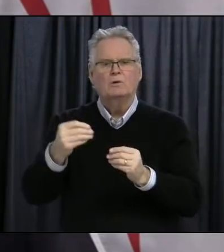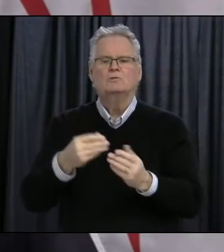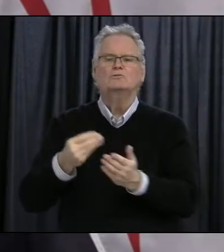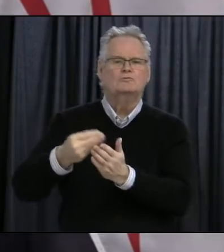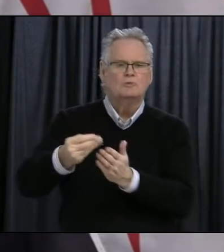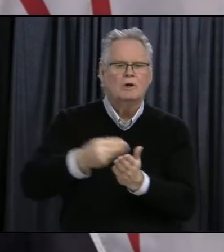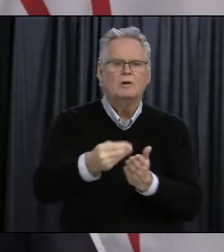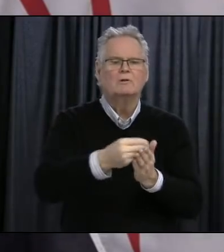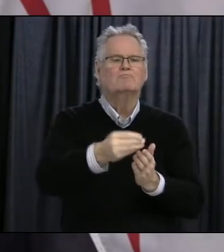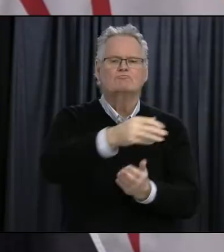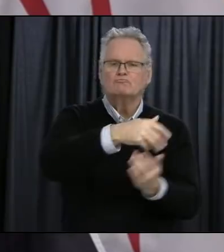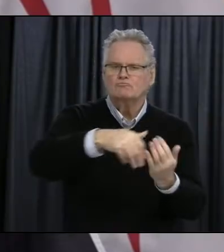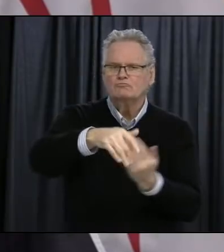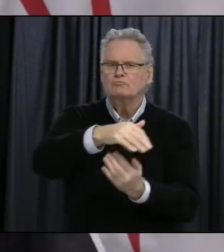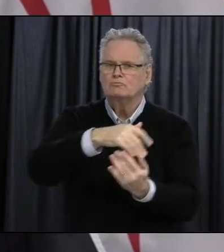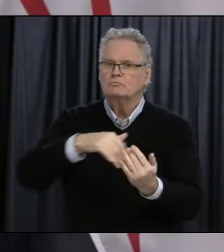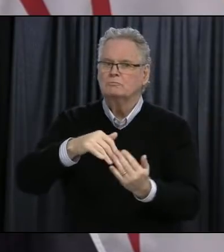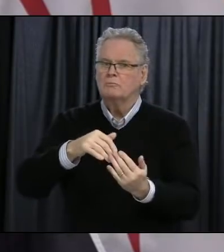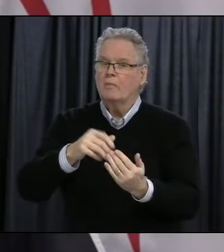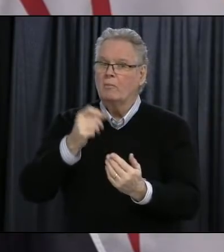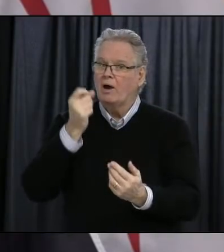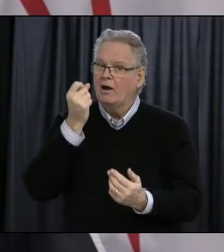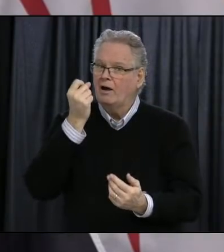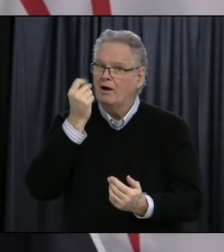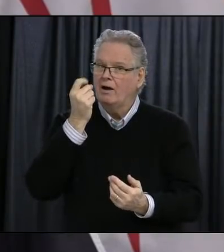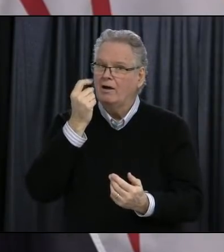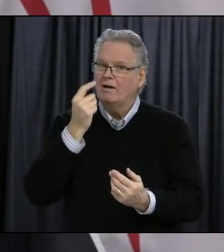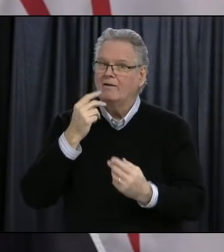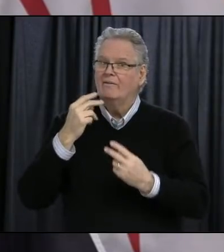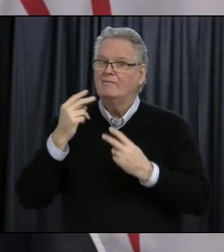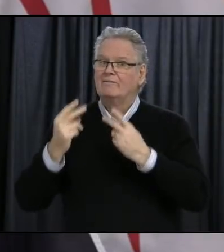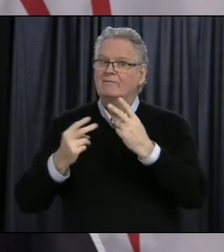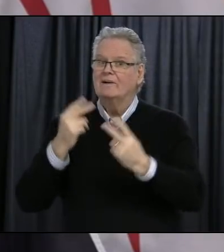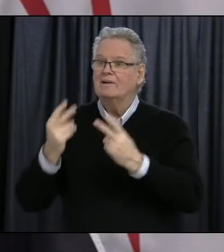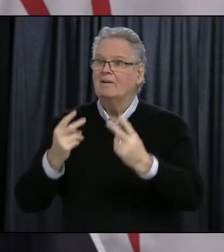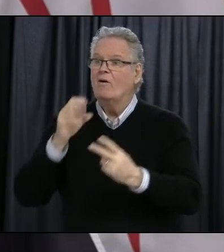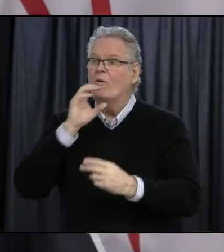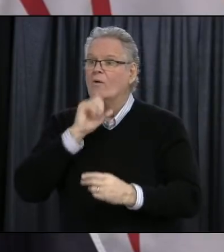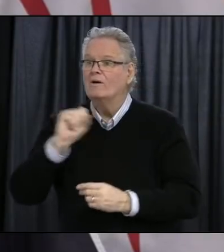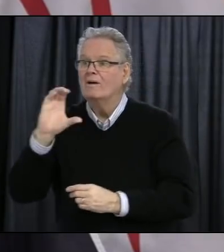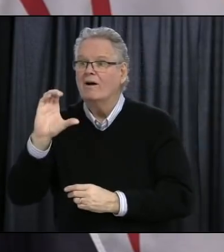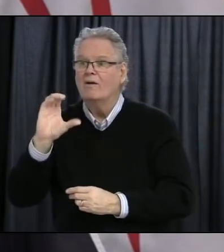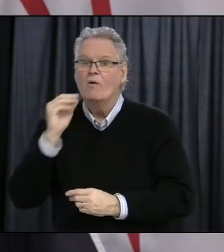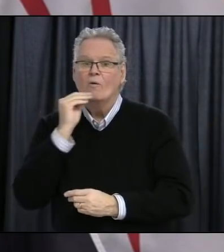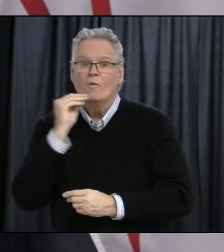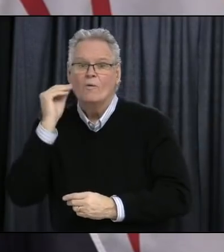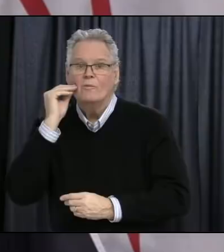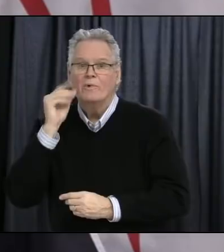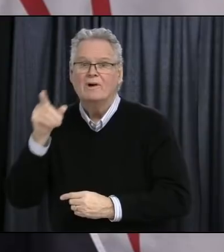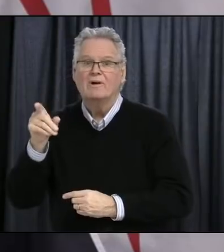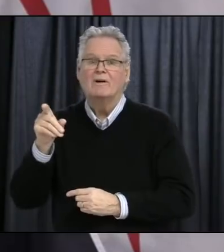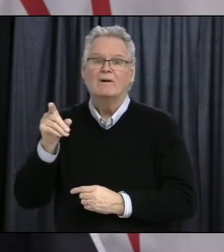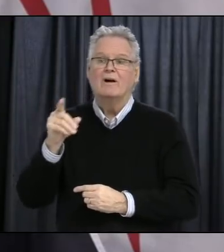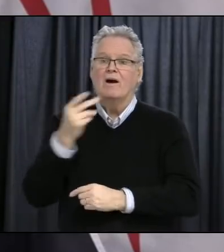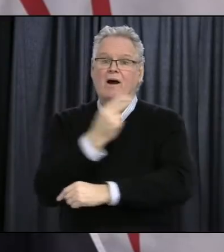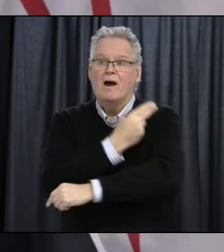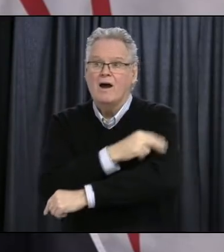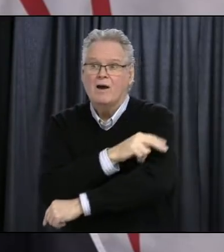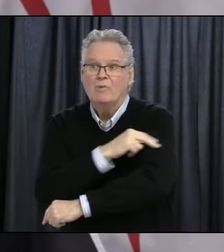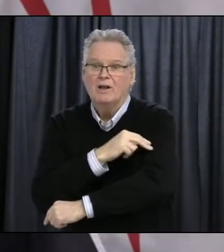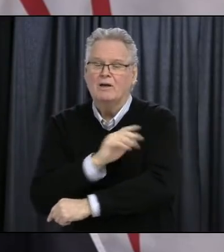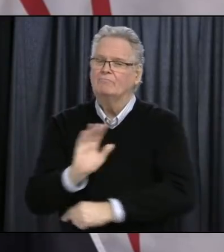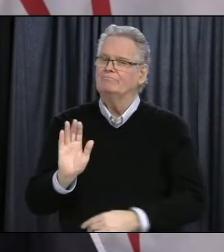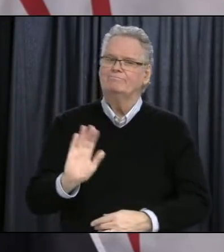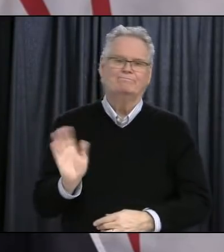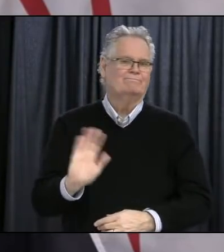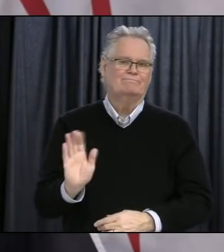cannot enter or visit long-term care facilities, personal care homes, or acute care facilities until 14 days